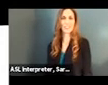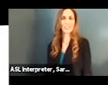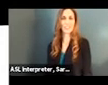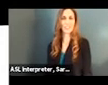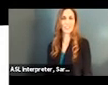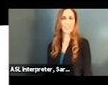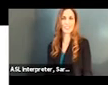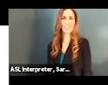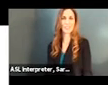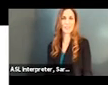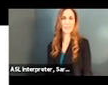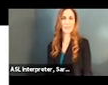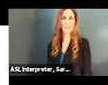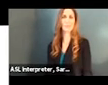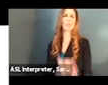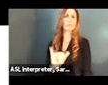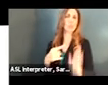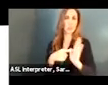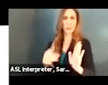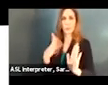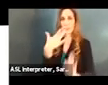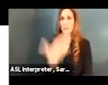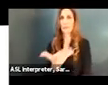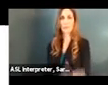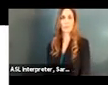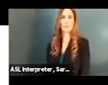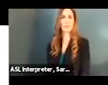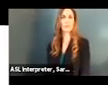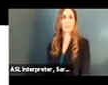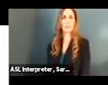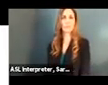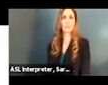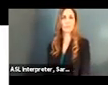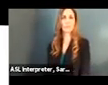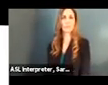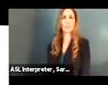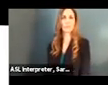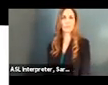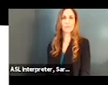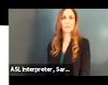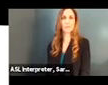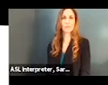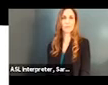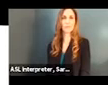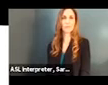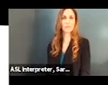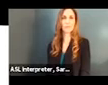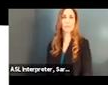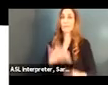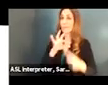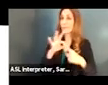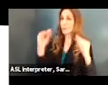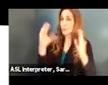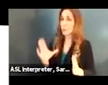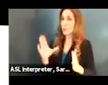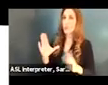Oh, I can share the results. Here you go. So here are our results. So special instructor,